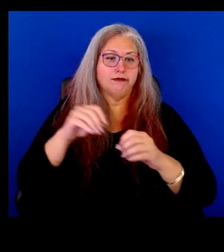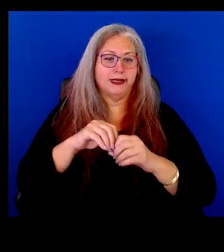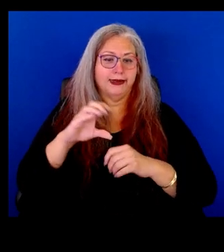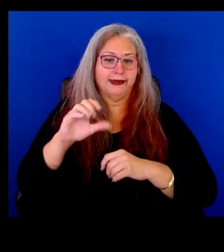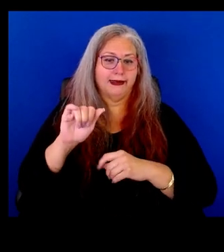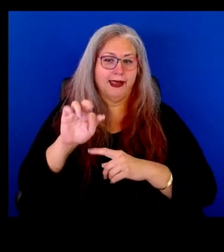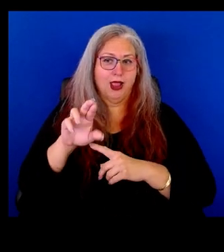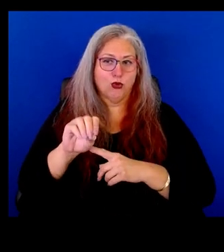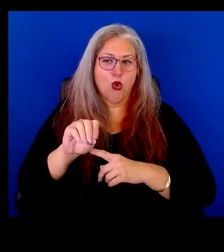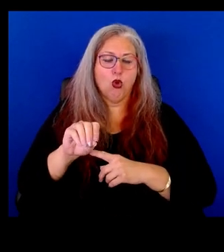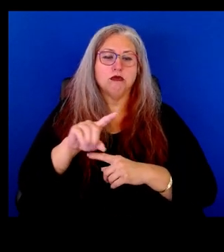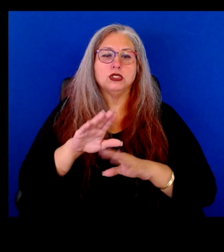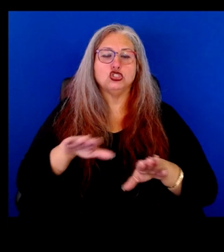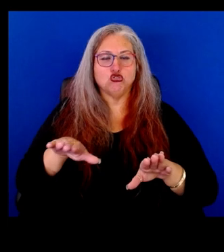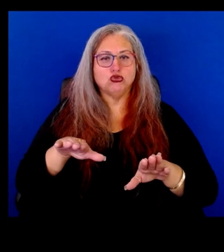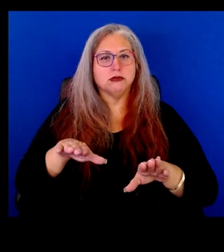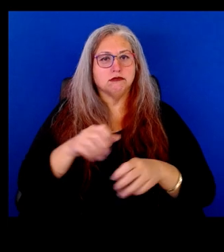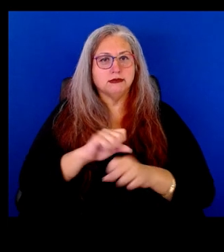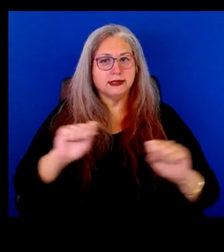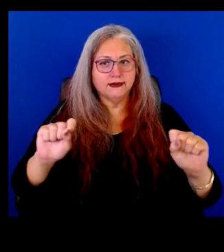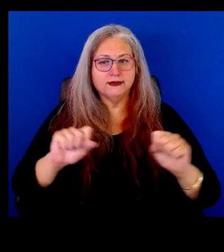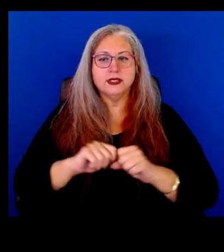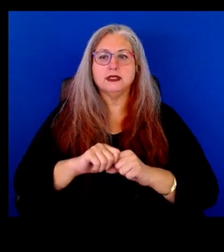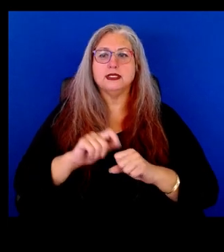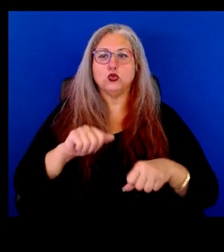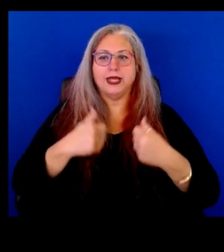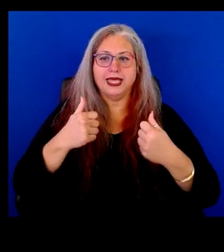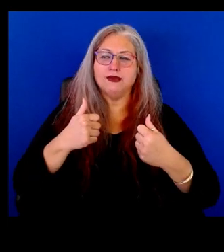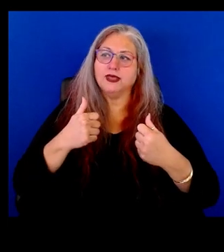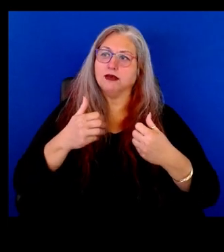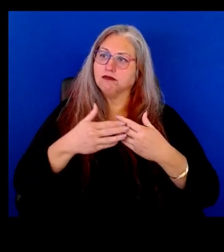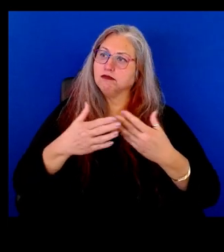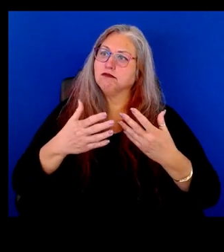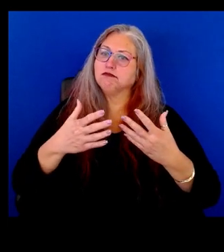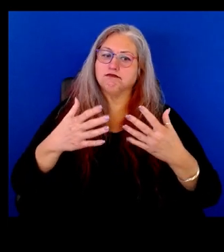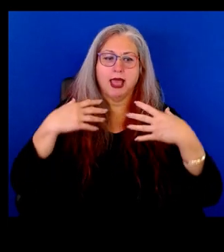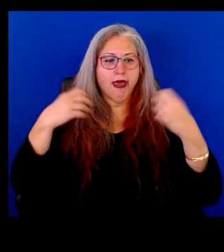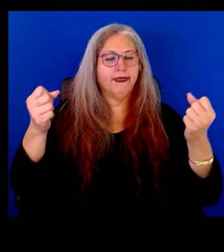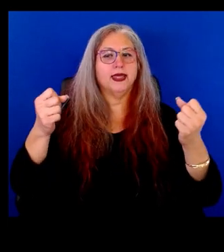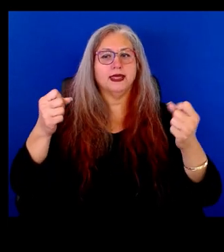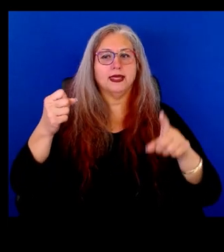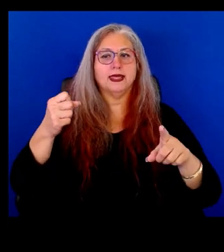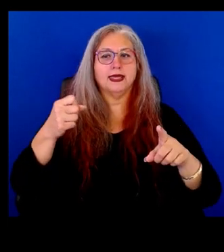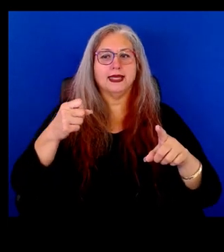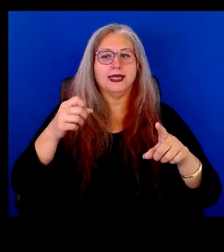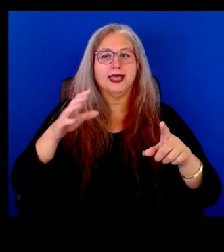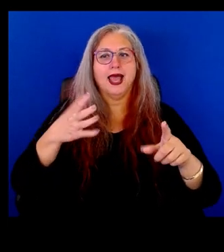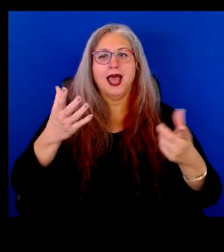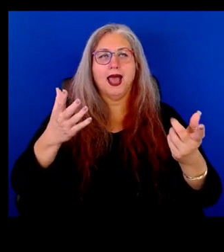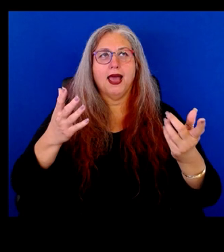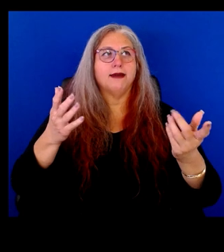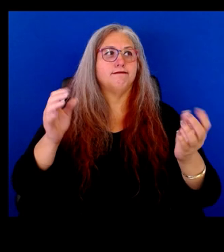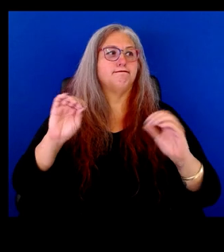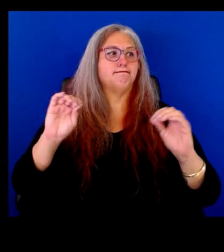in Cairo, her children are safe, are living a healthy life, and not there. There